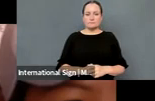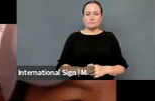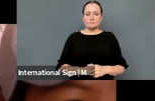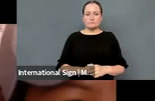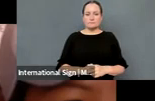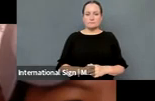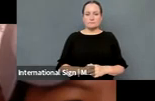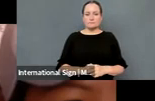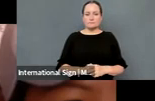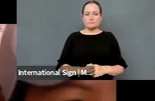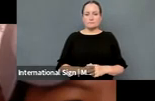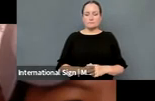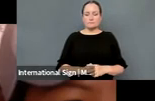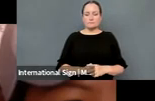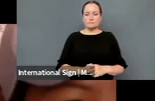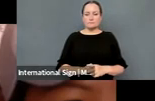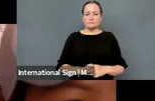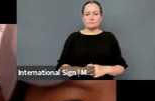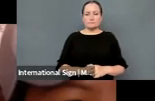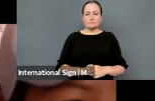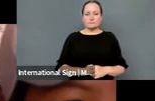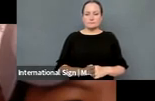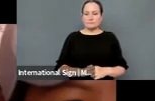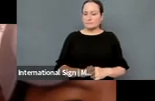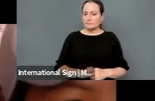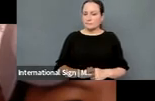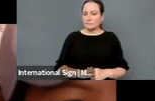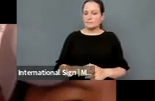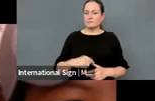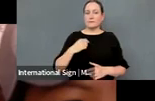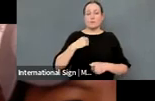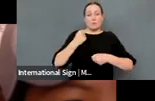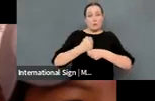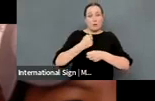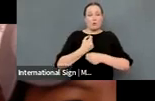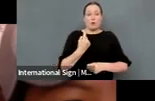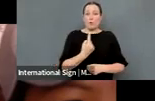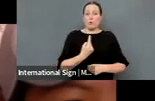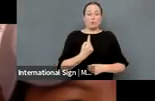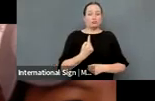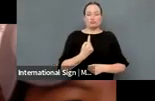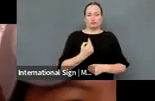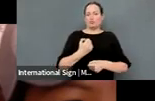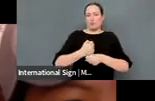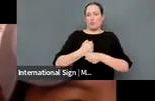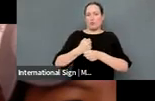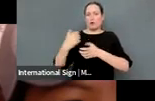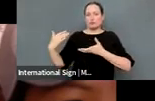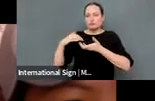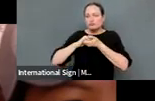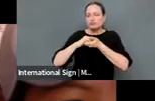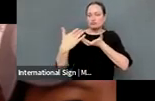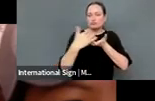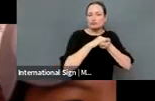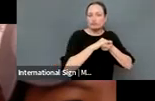many organizations and brands. And under this presentation,